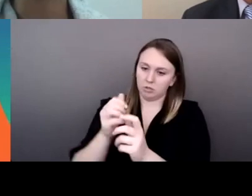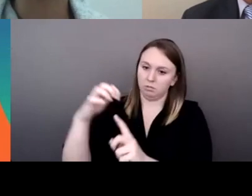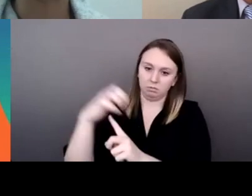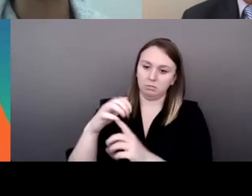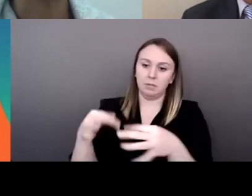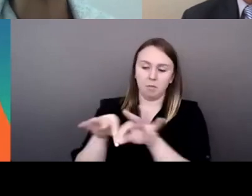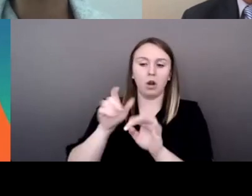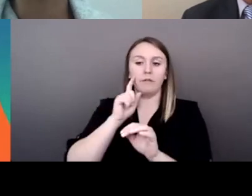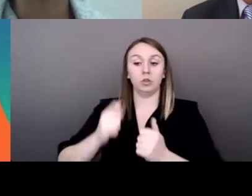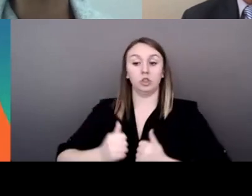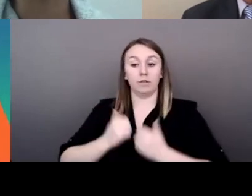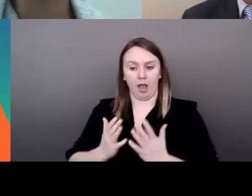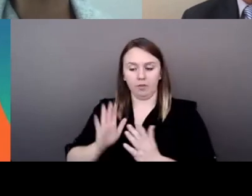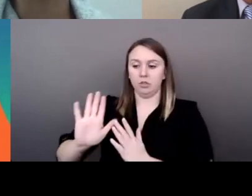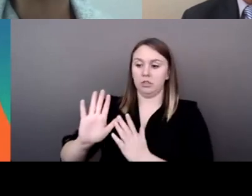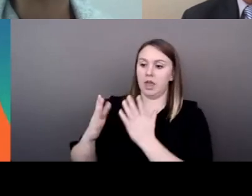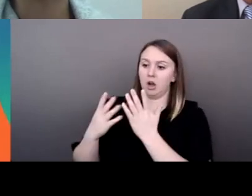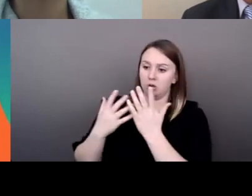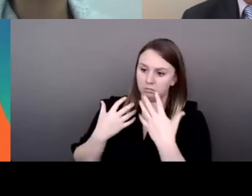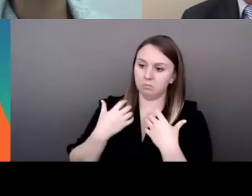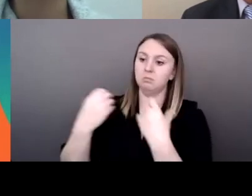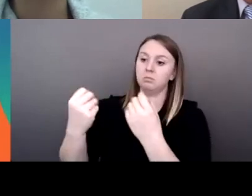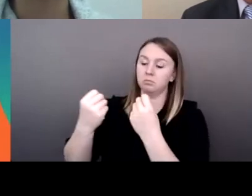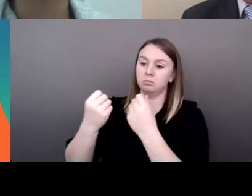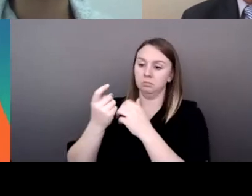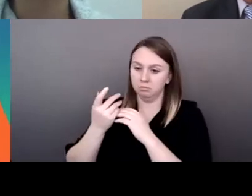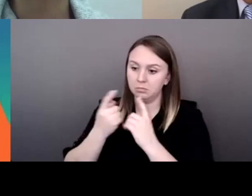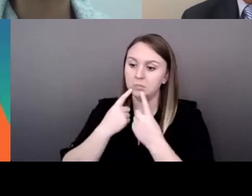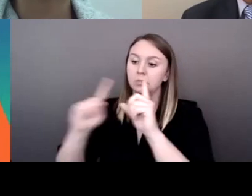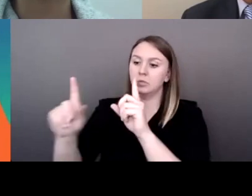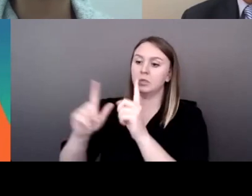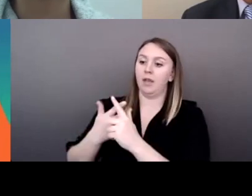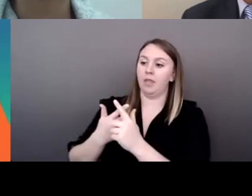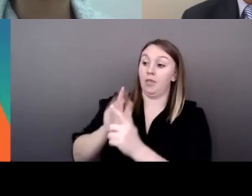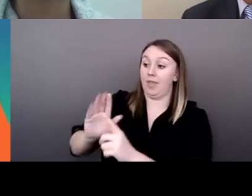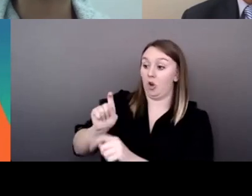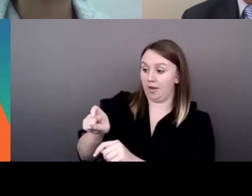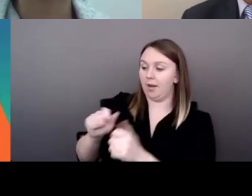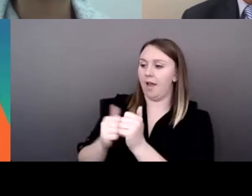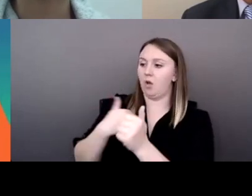take guidance on how best we can support their needs and then move forward with prevention and response.